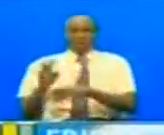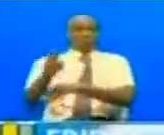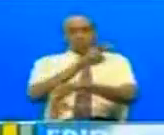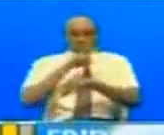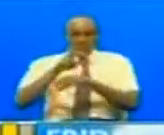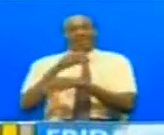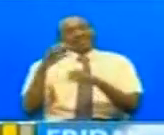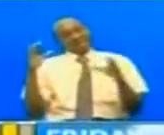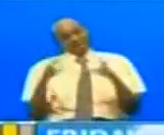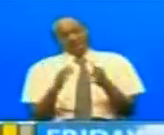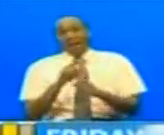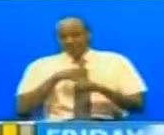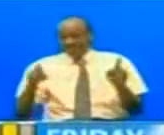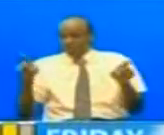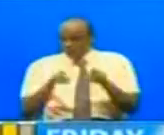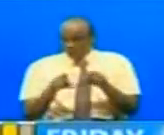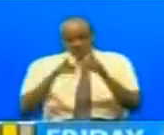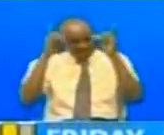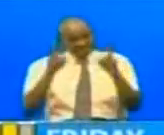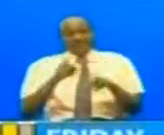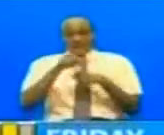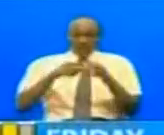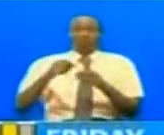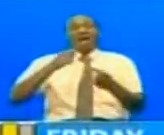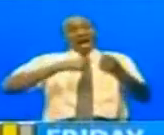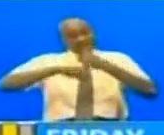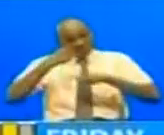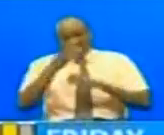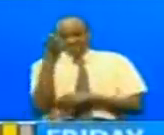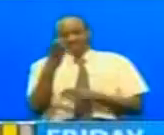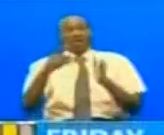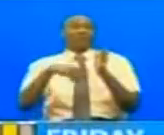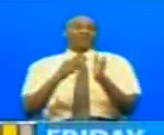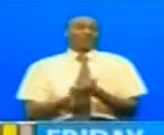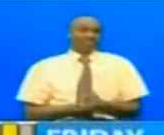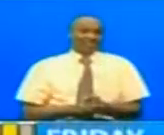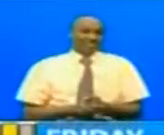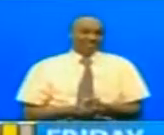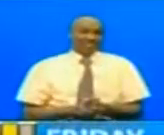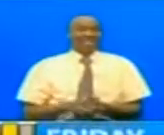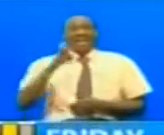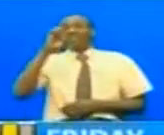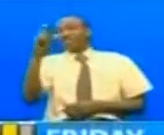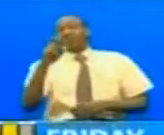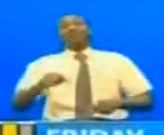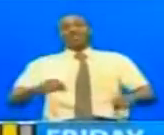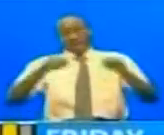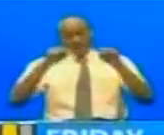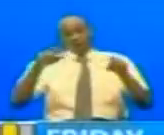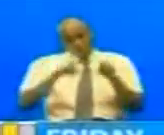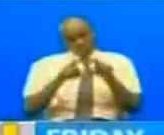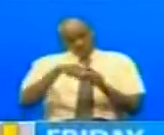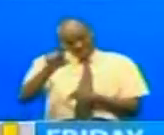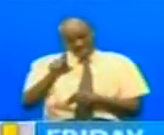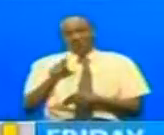in the company, but also makes decisions about the day-to-day operations of that company. An executive chairman would also be a